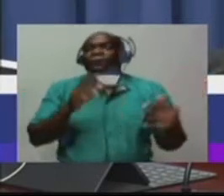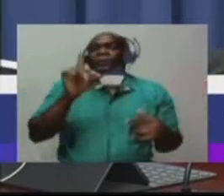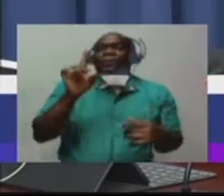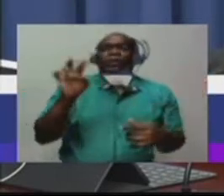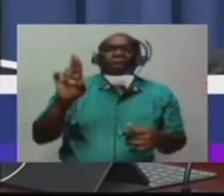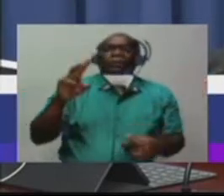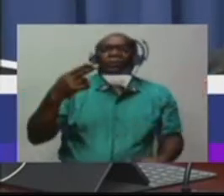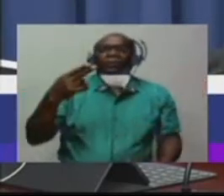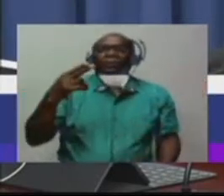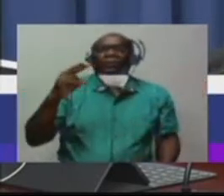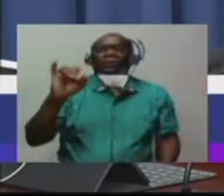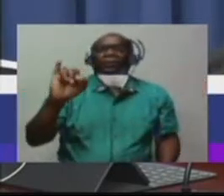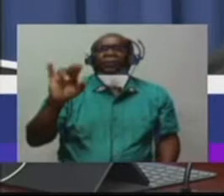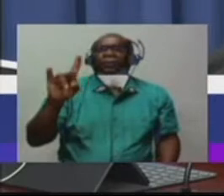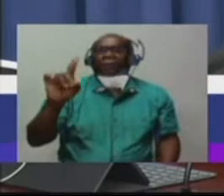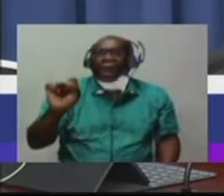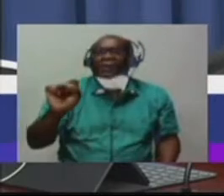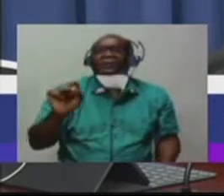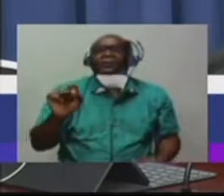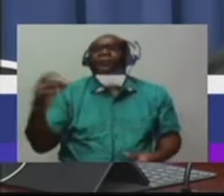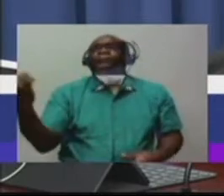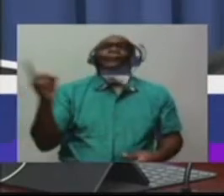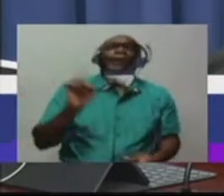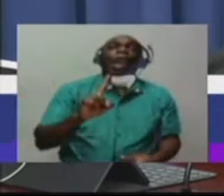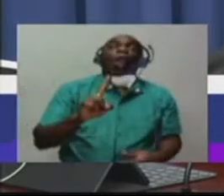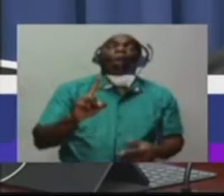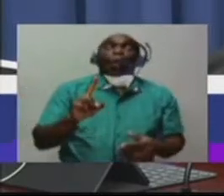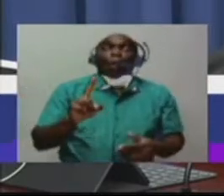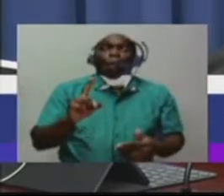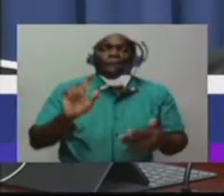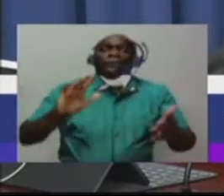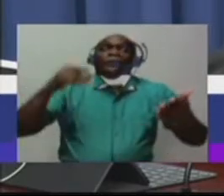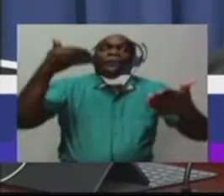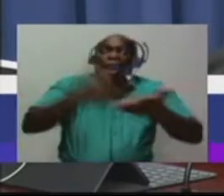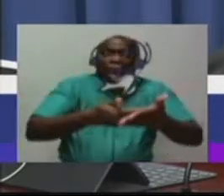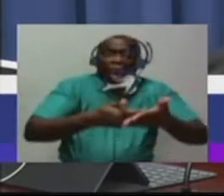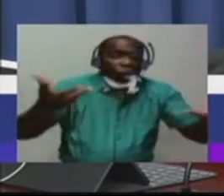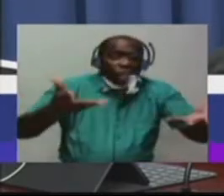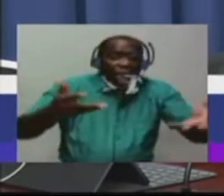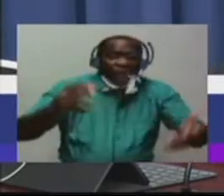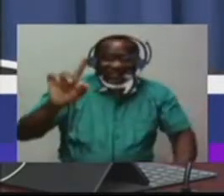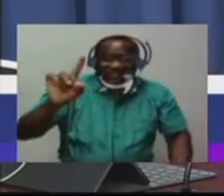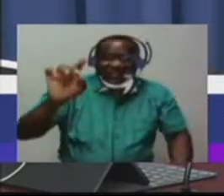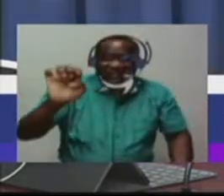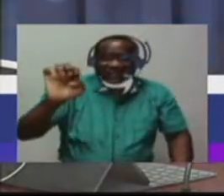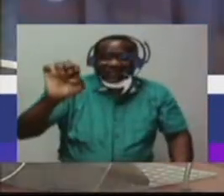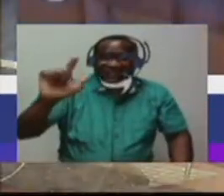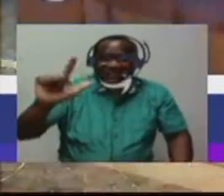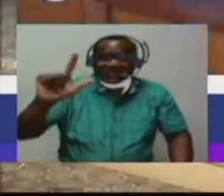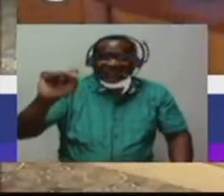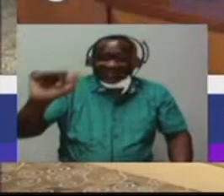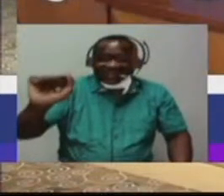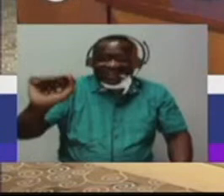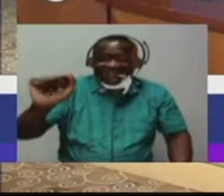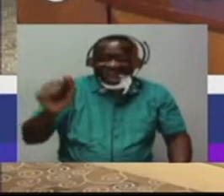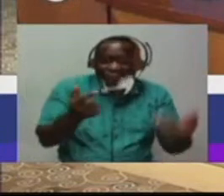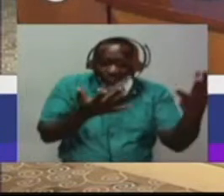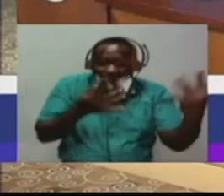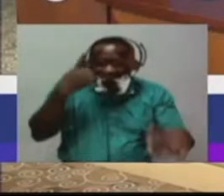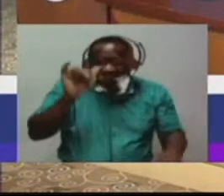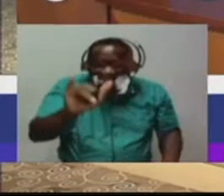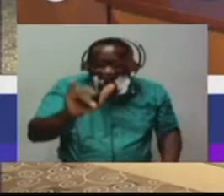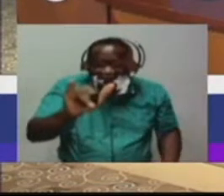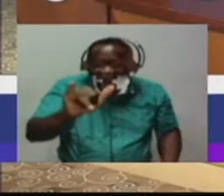panic. The best time to get vaccinated is now. Don't delay. Thank you very much, Prime Minister.